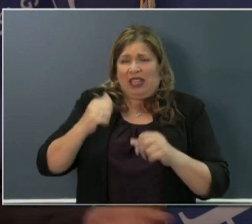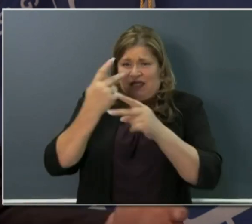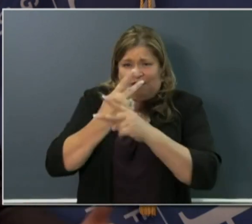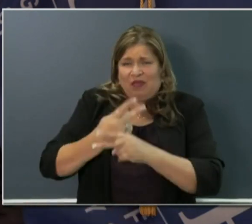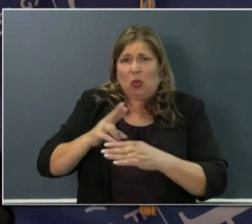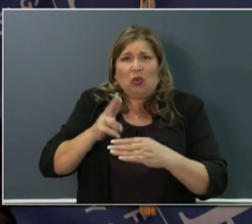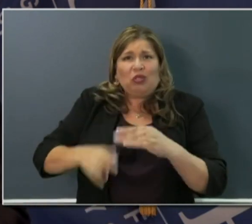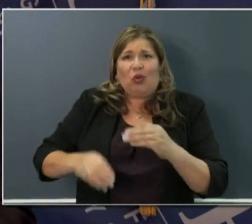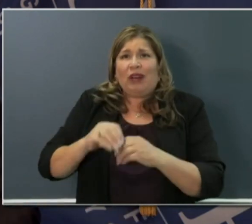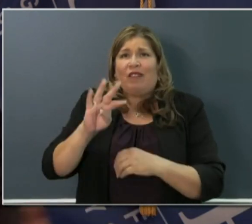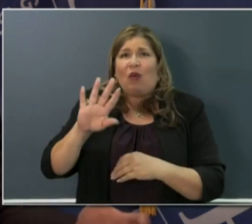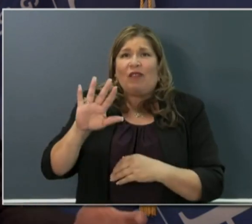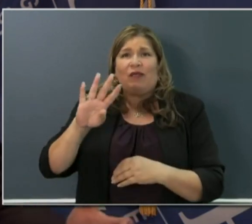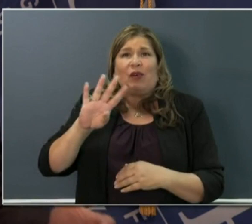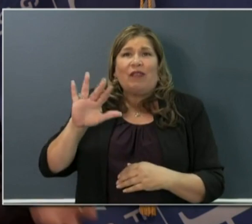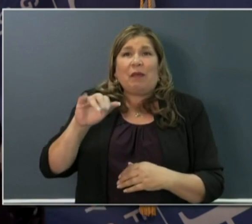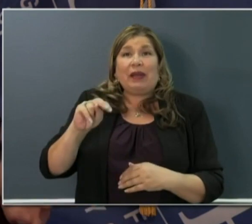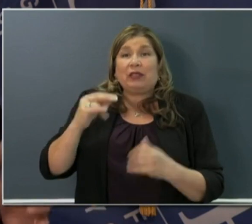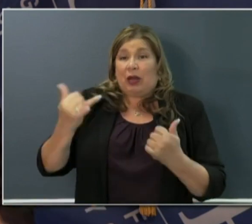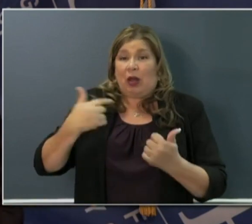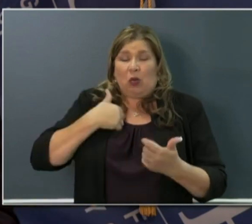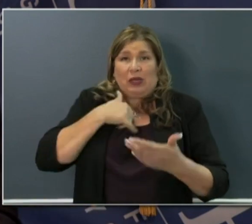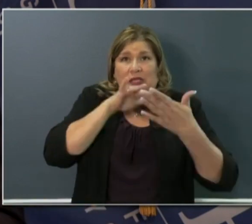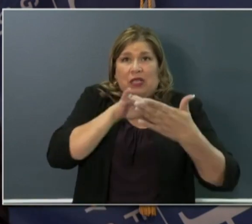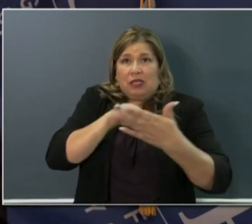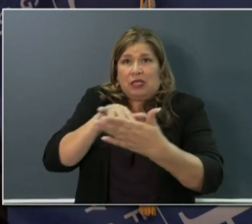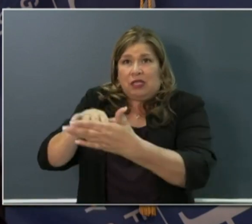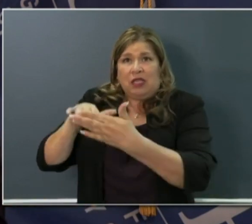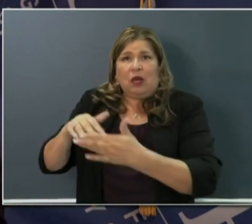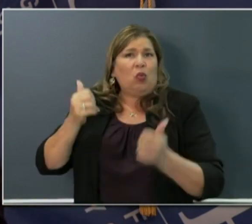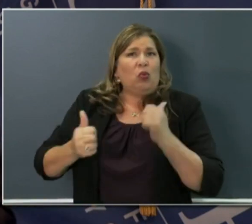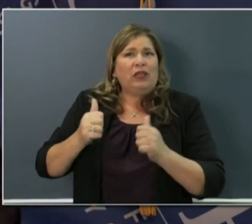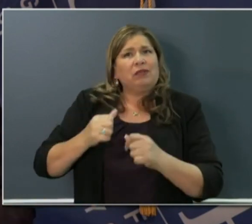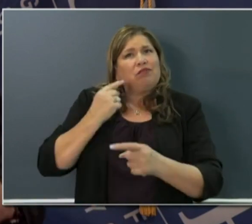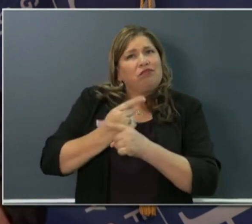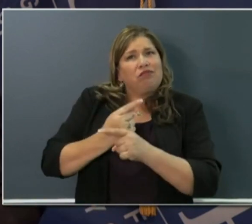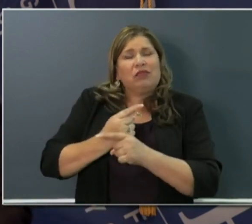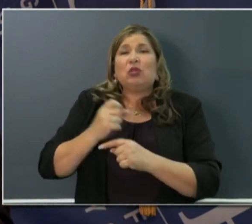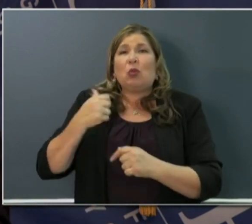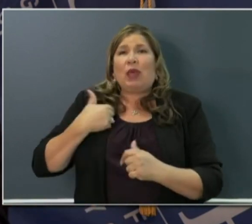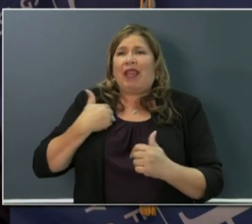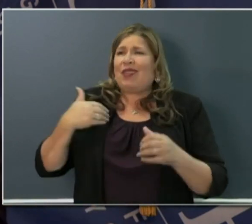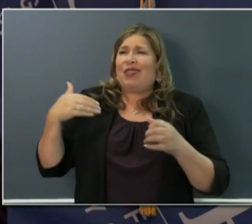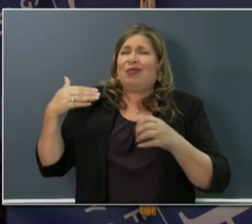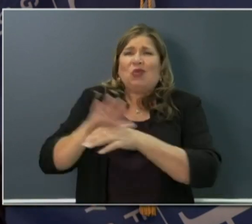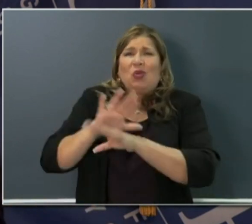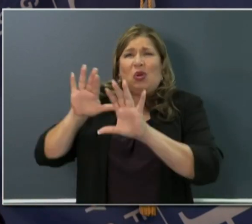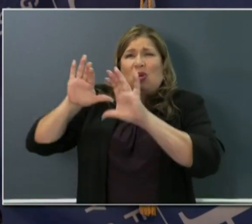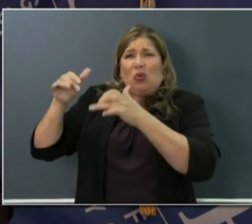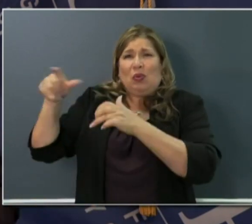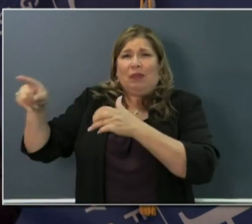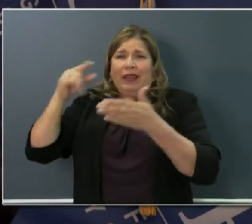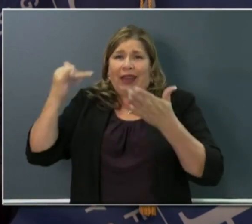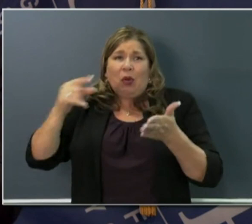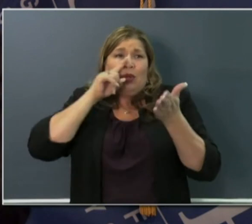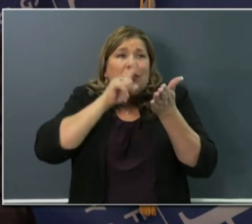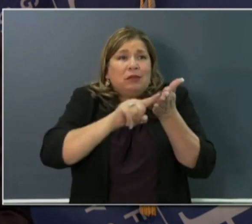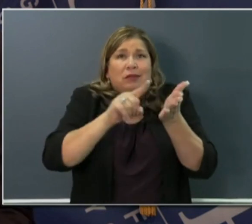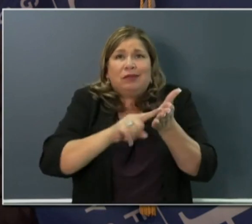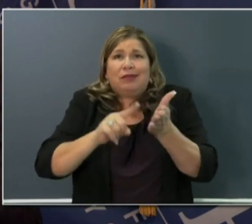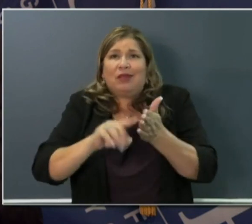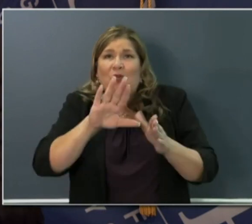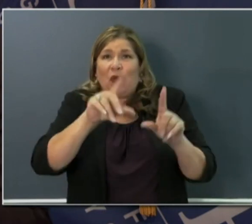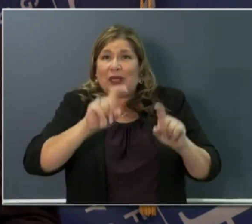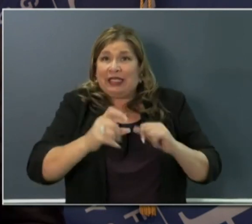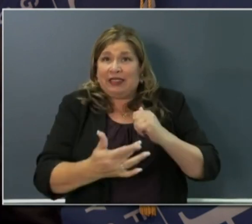with our team. We've got a full-time task force just on testing protocols to vet these technologies and make sure that we're not being taken